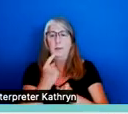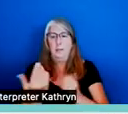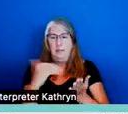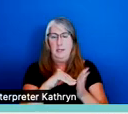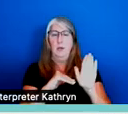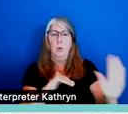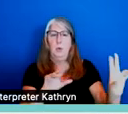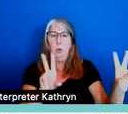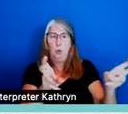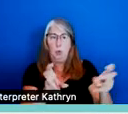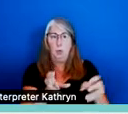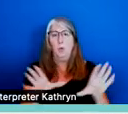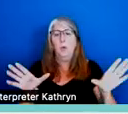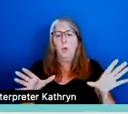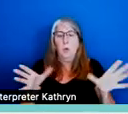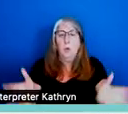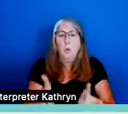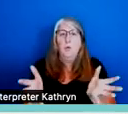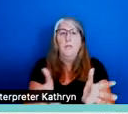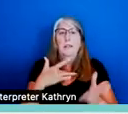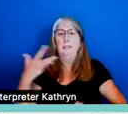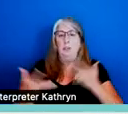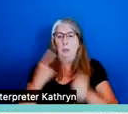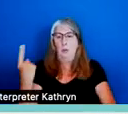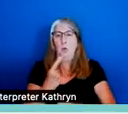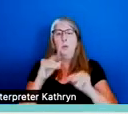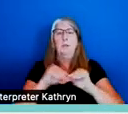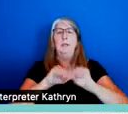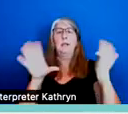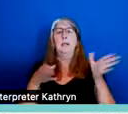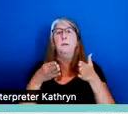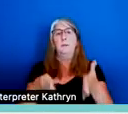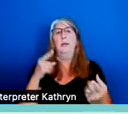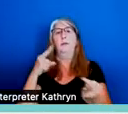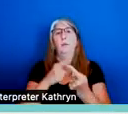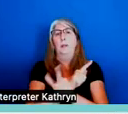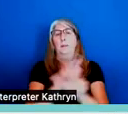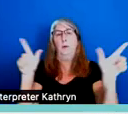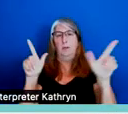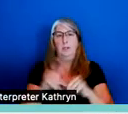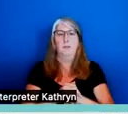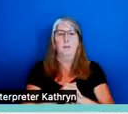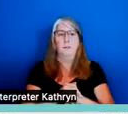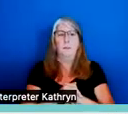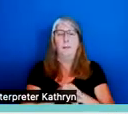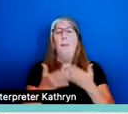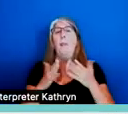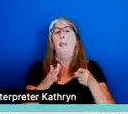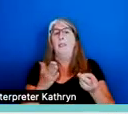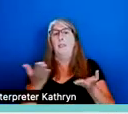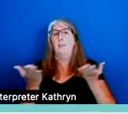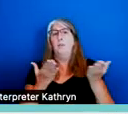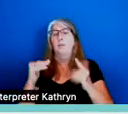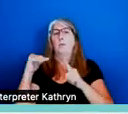quote. Cultivating joy, always a clear path towards liberation. Let this serve as a